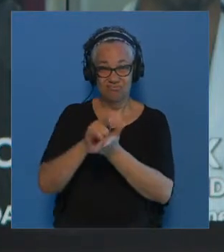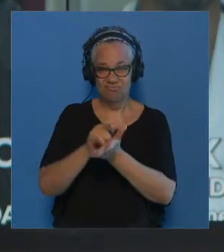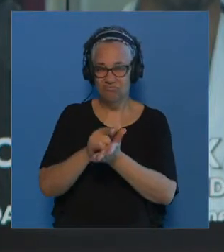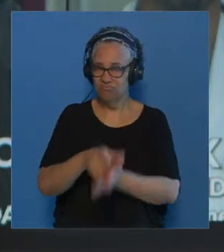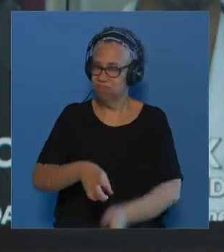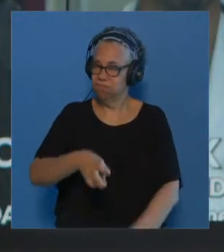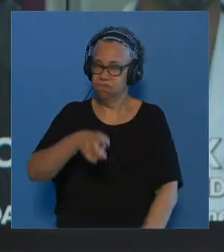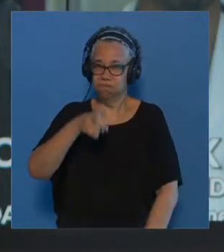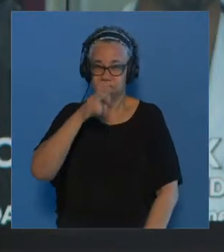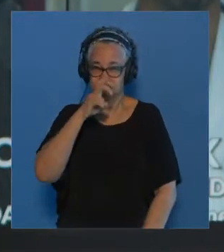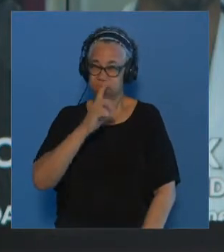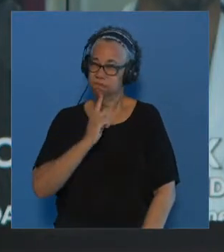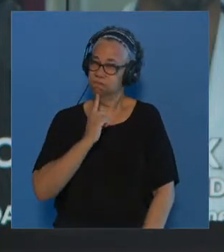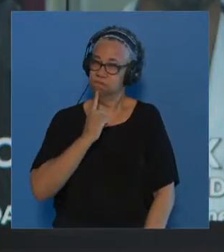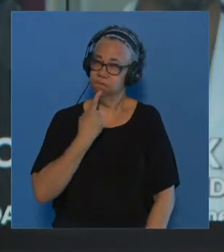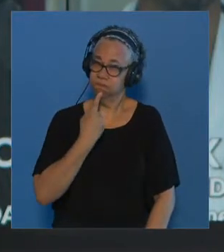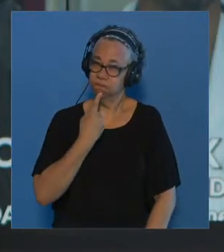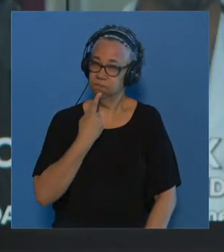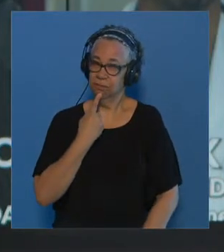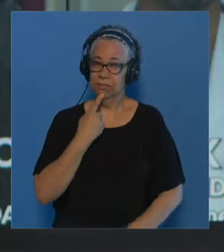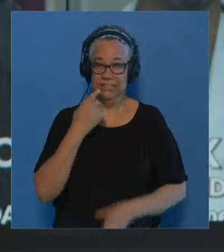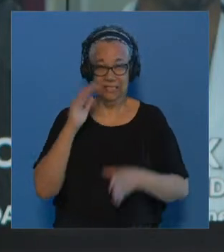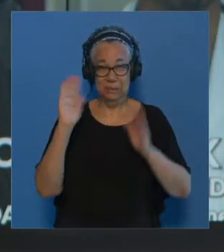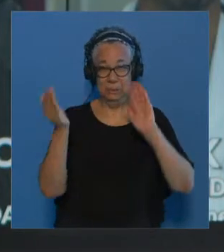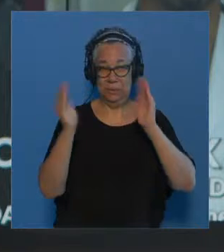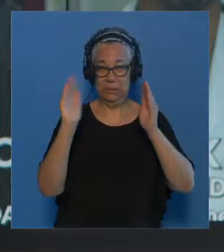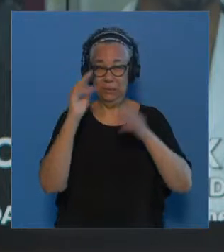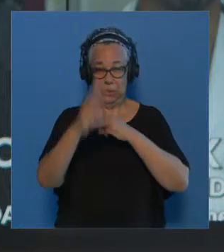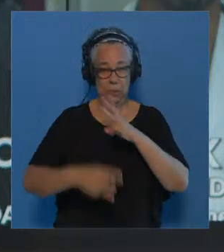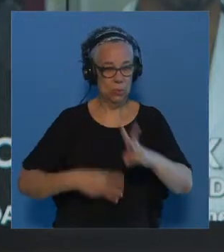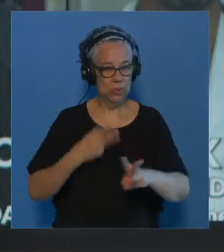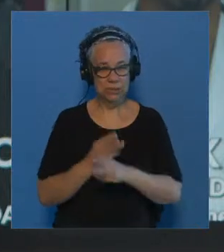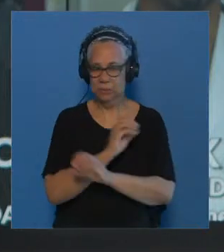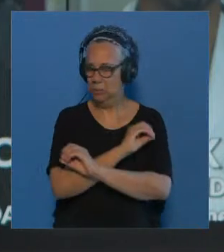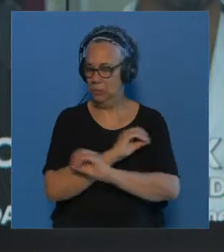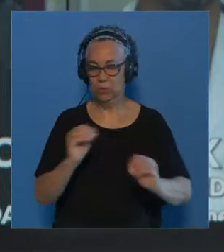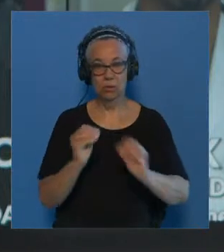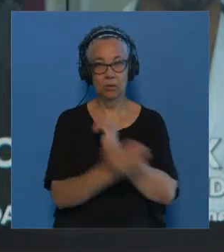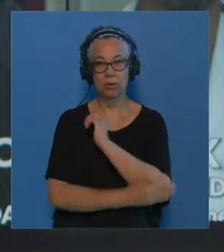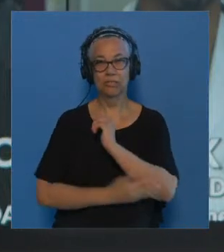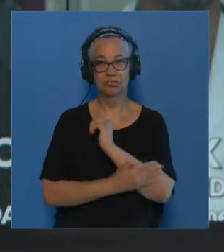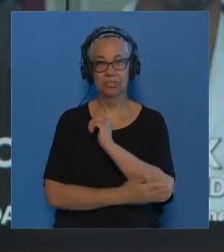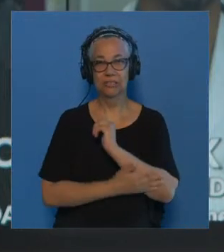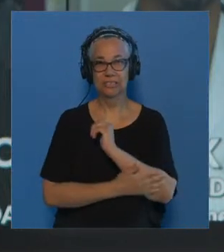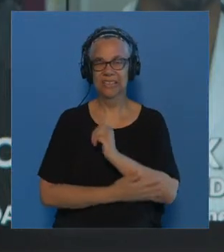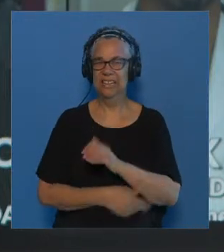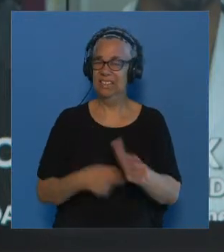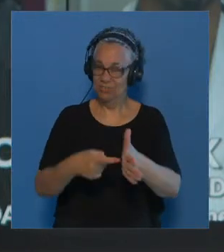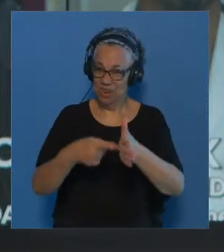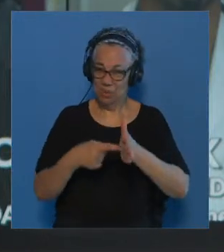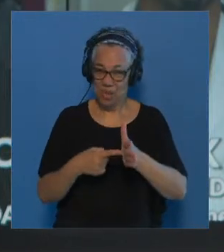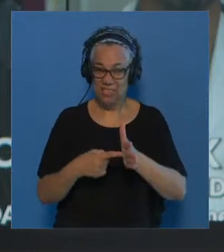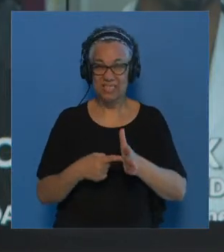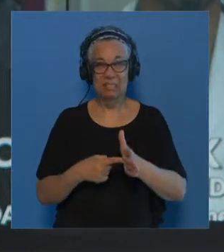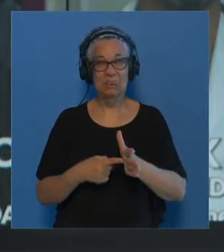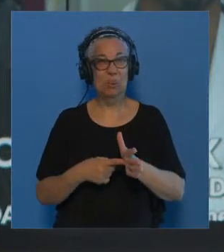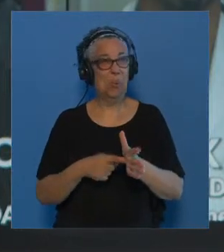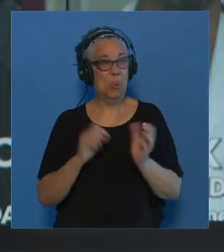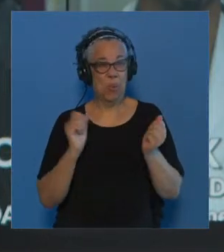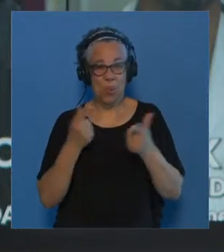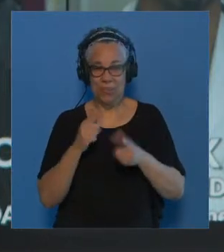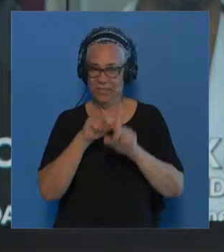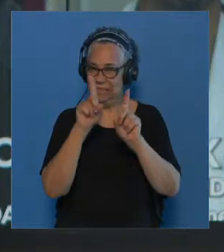regime in the world. There is no country that requires the amount of testing that